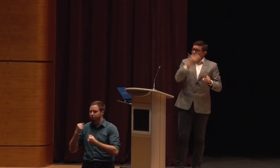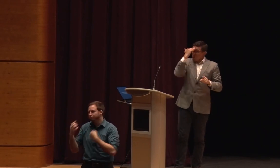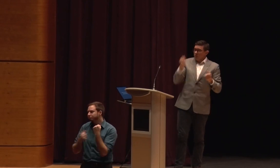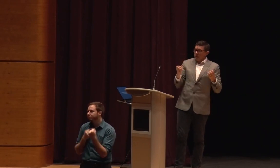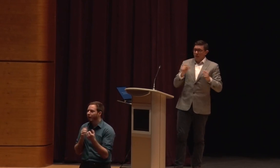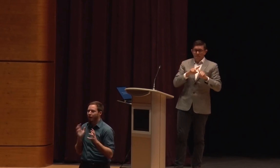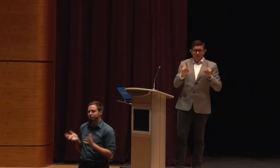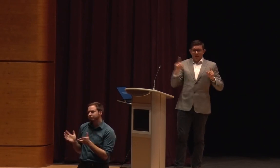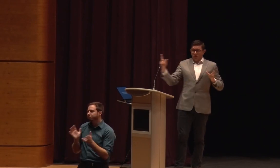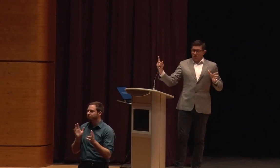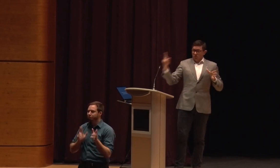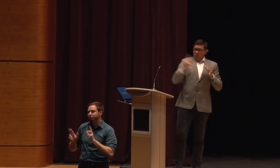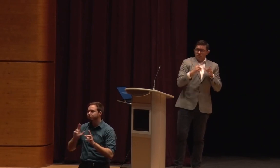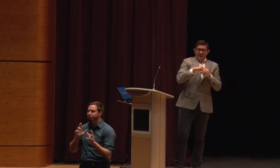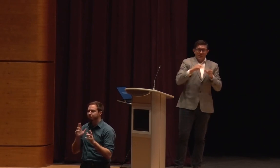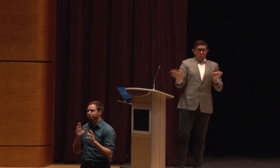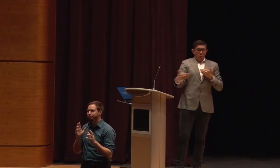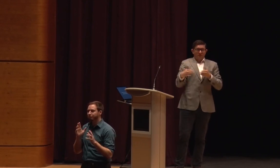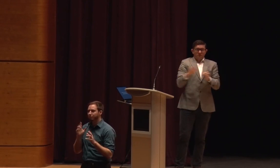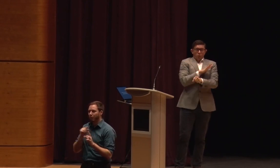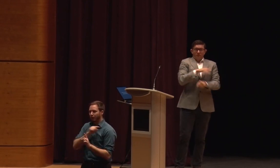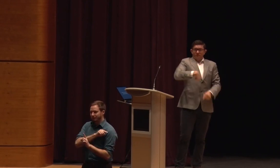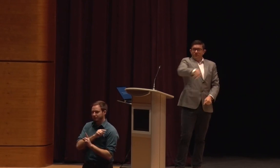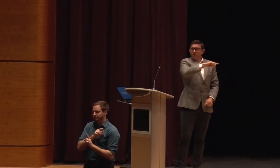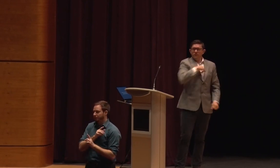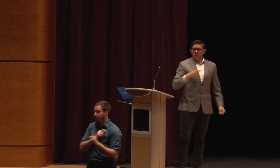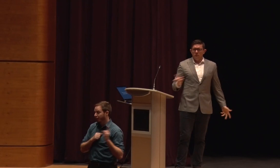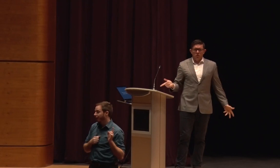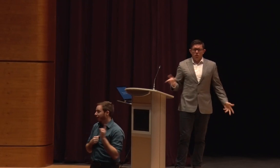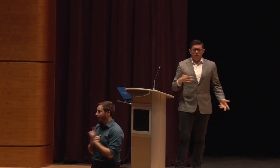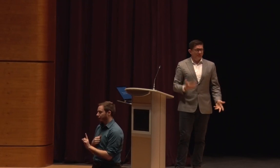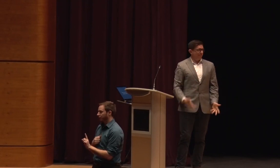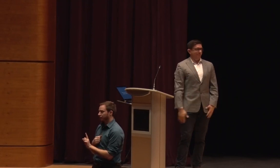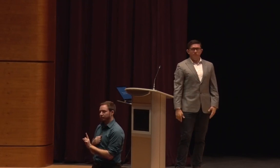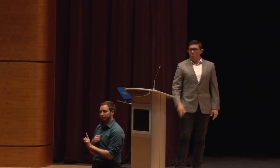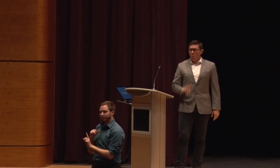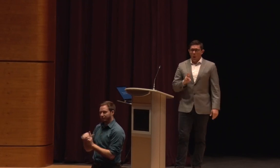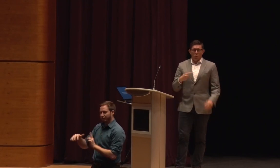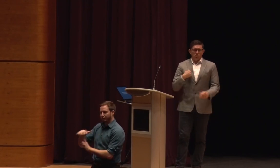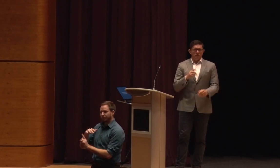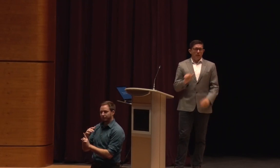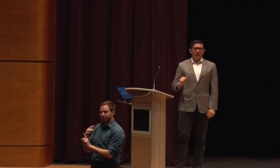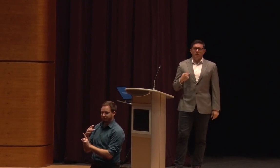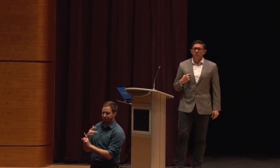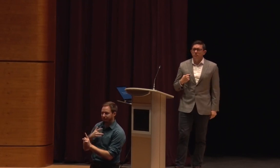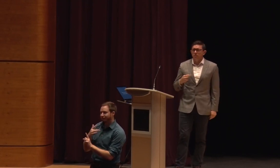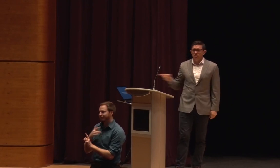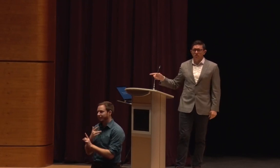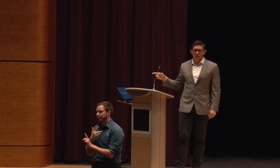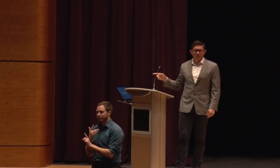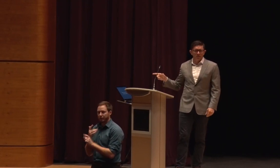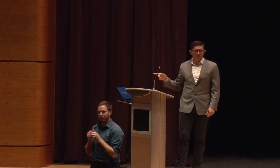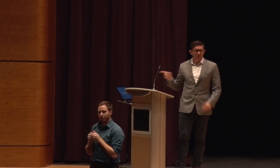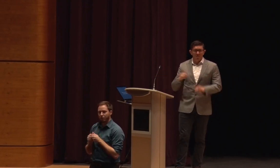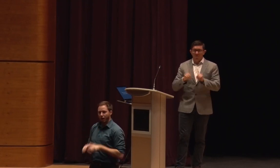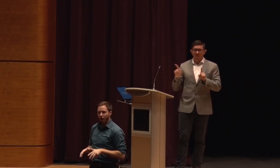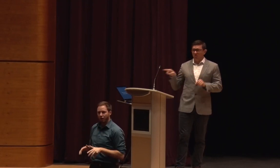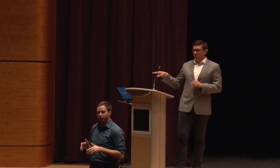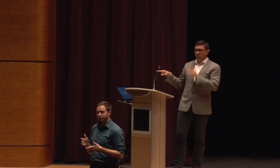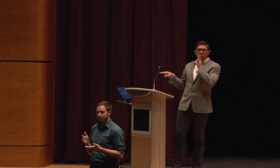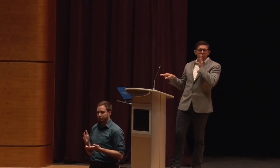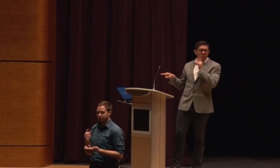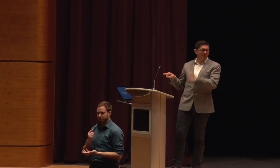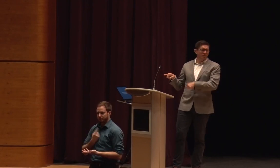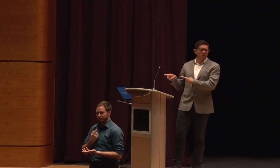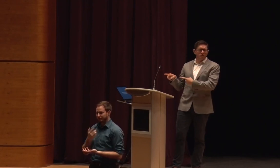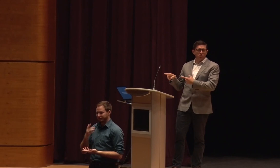with each other, talking, but when she's brought into that environment, she just feels lost, and she's just, you know,